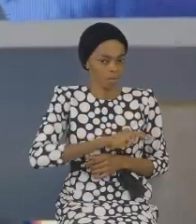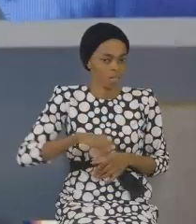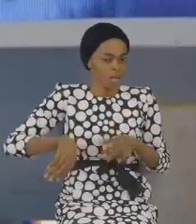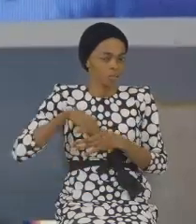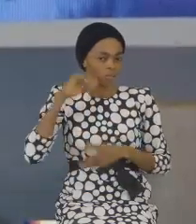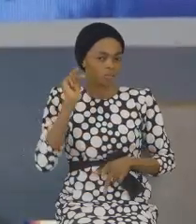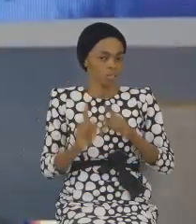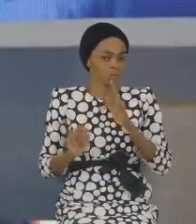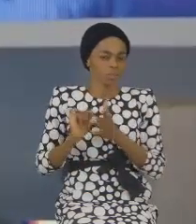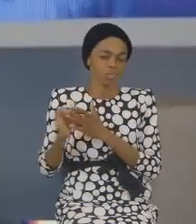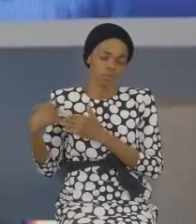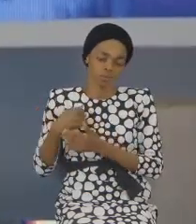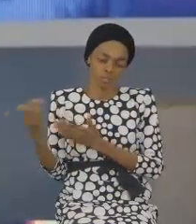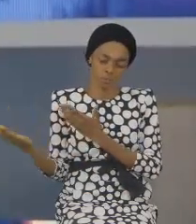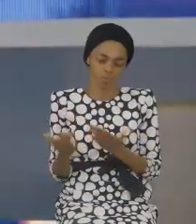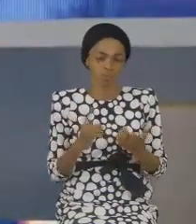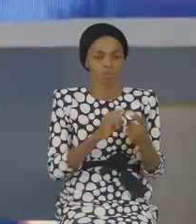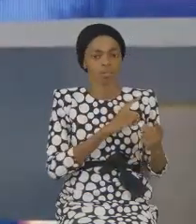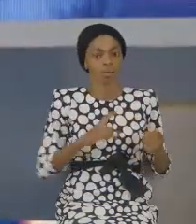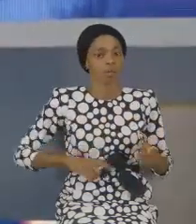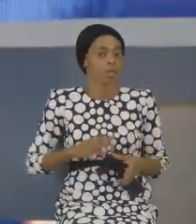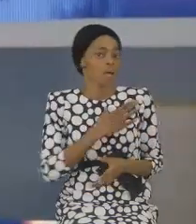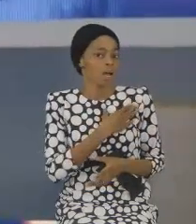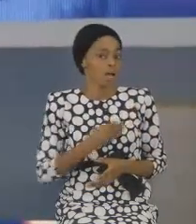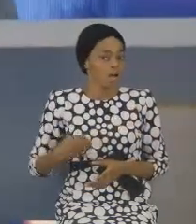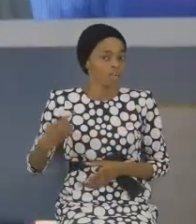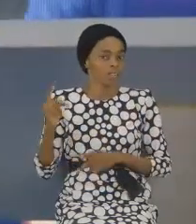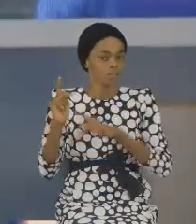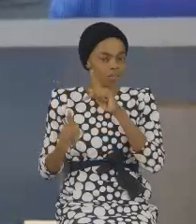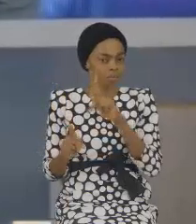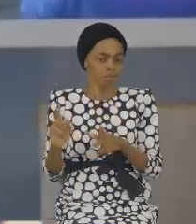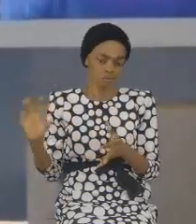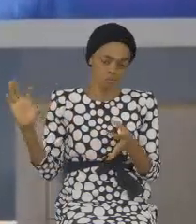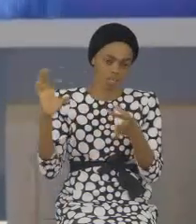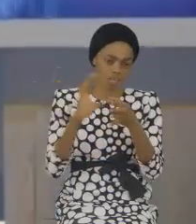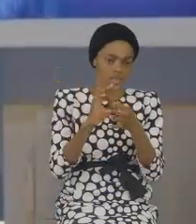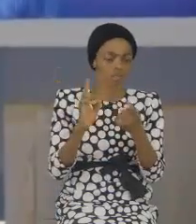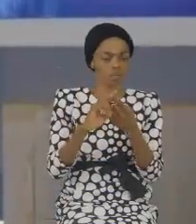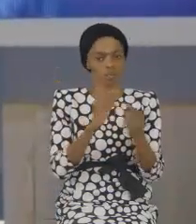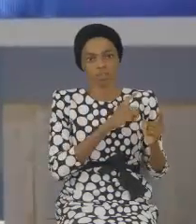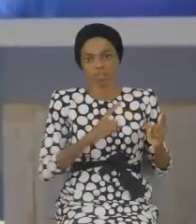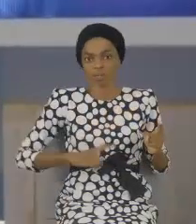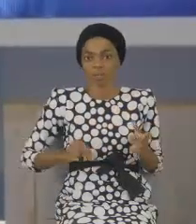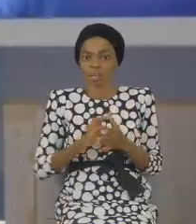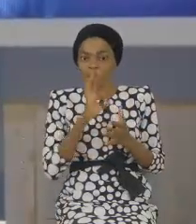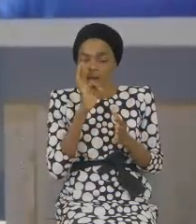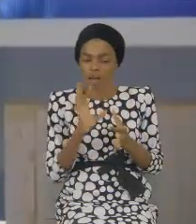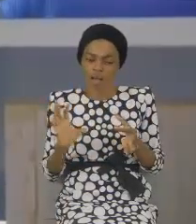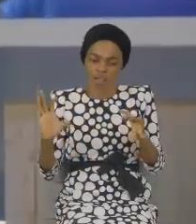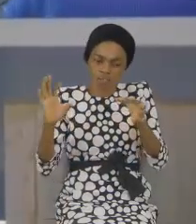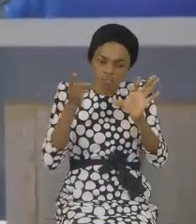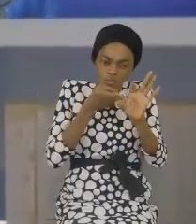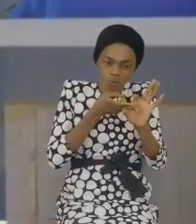we bring to the Lord, and they cleave unto the Lord. They are bound by the cord of